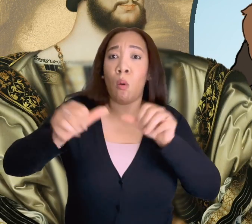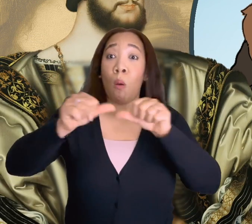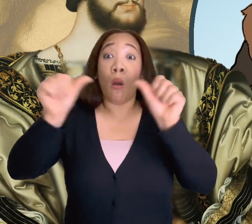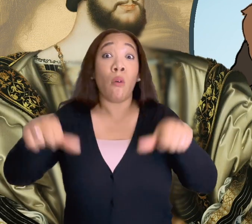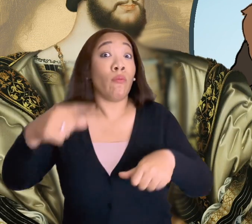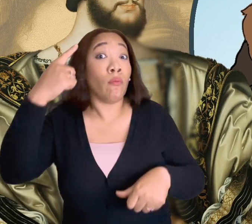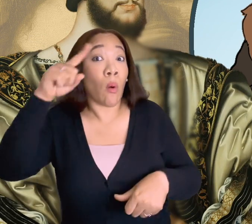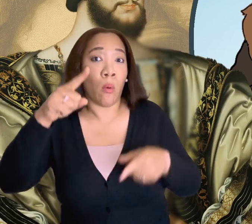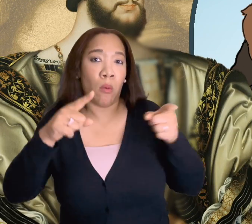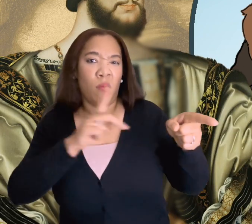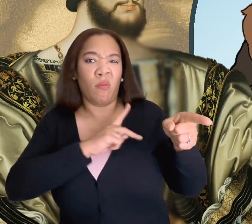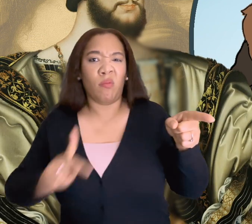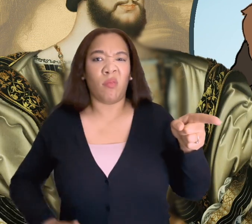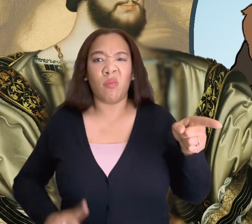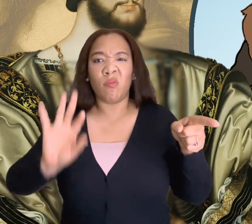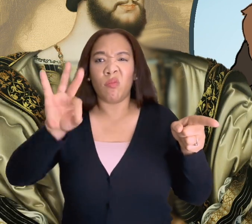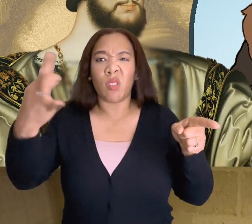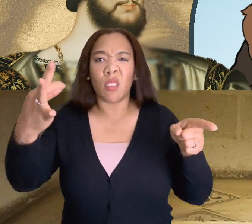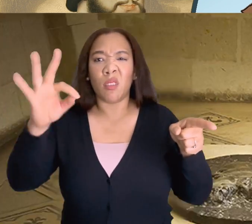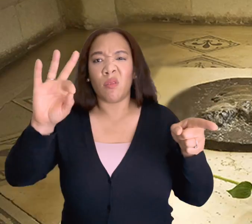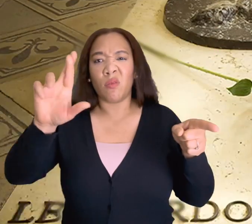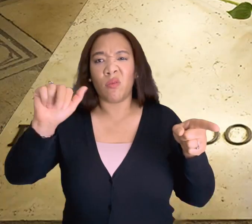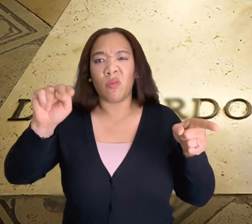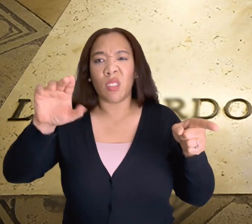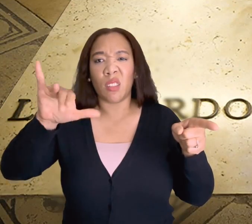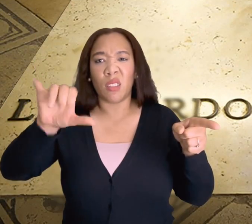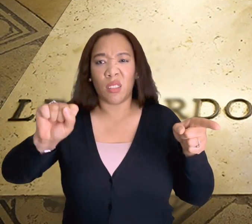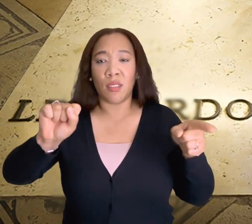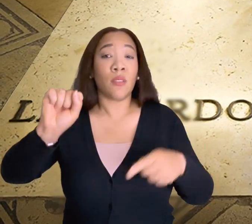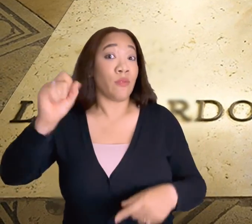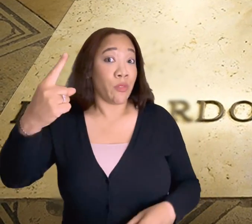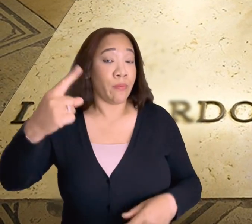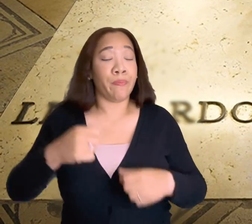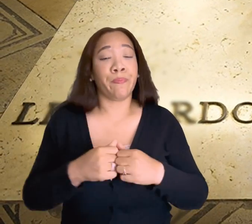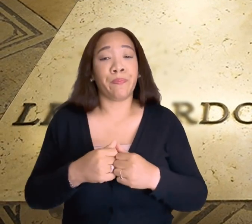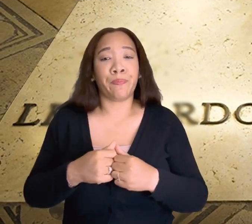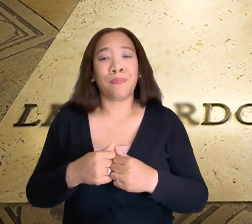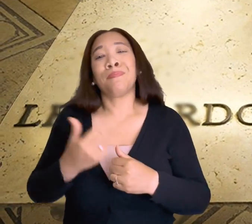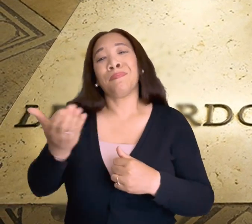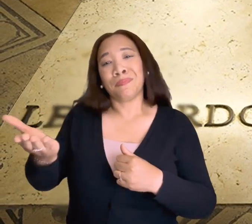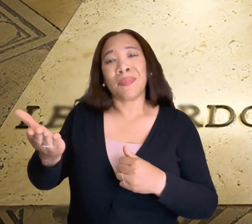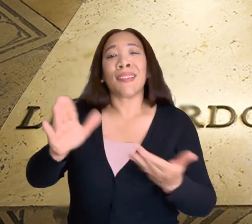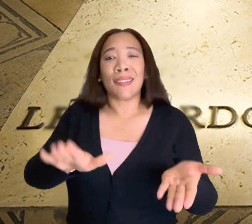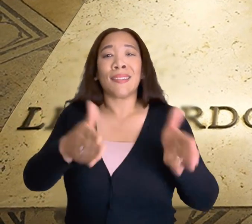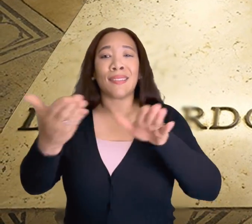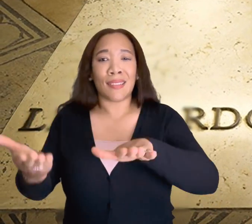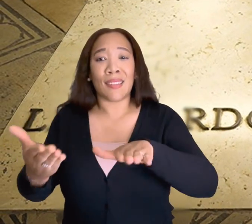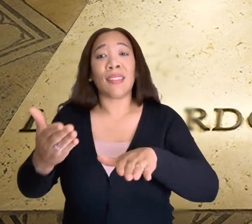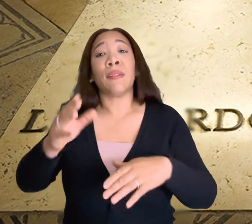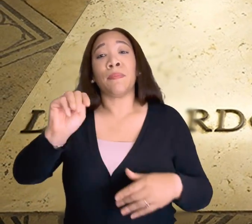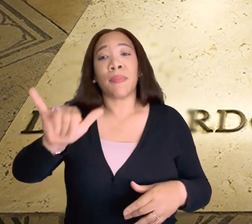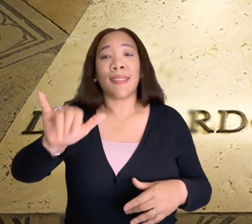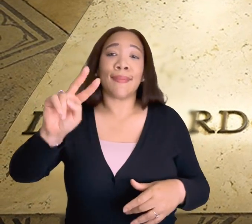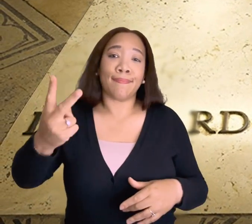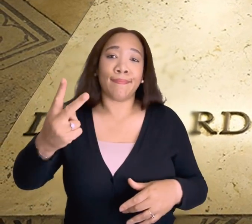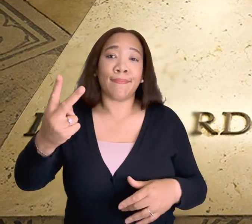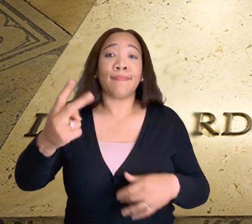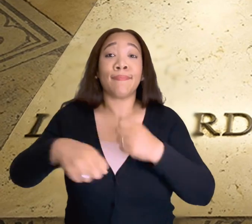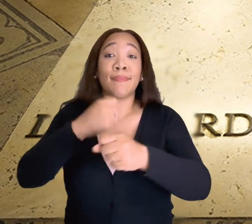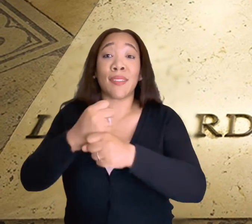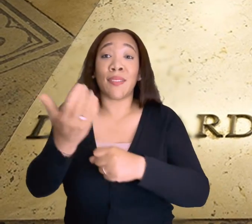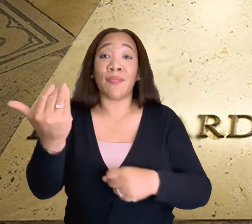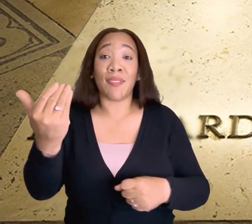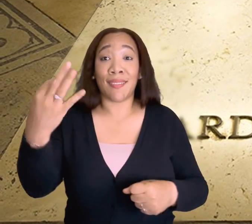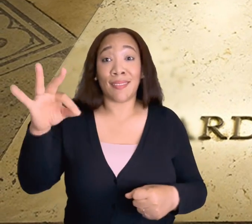of France, Francis I. He died on May 2nd, 1519, at the age